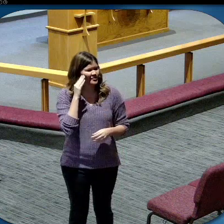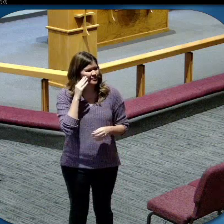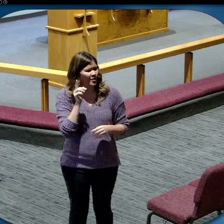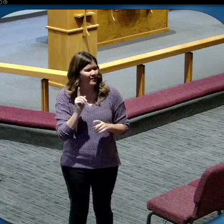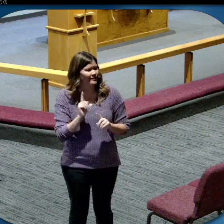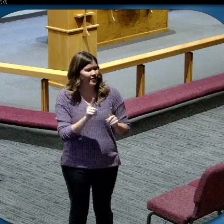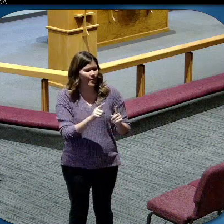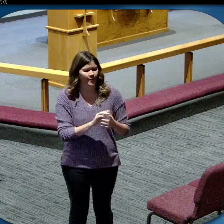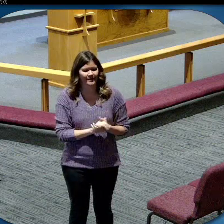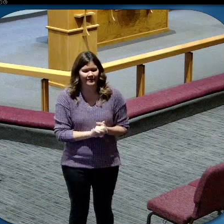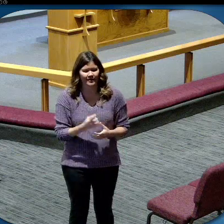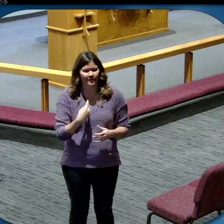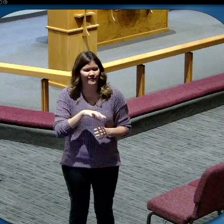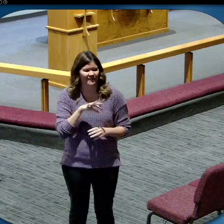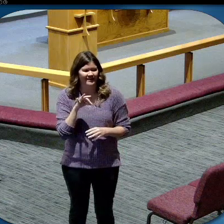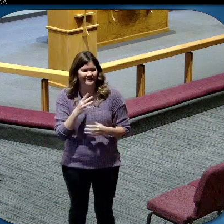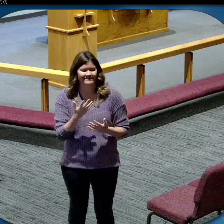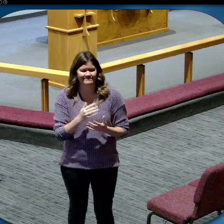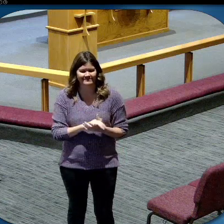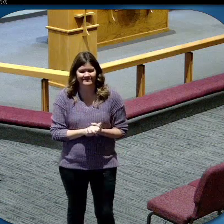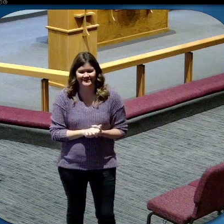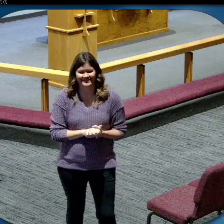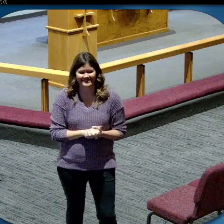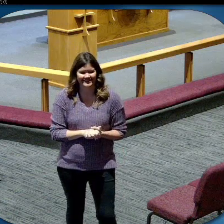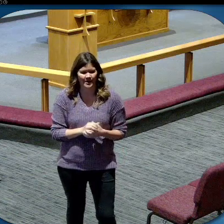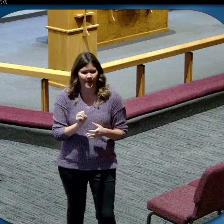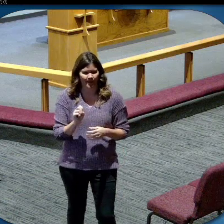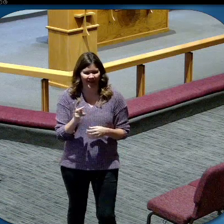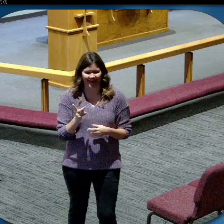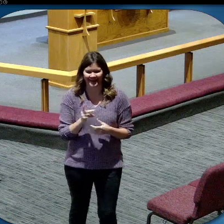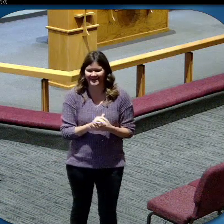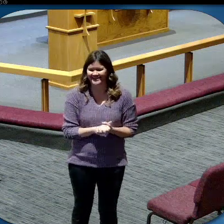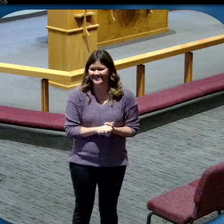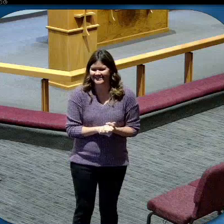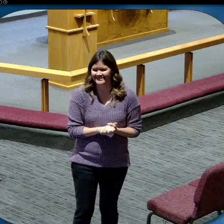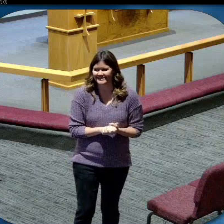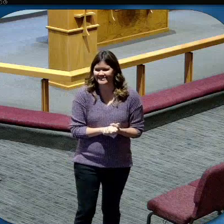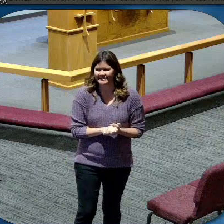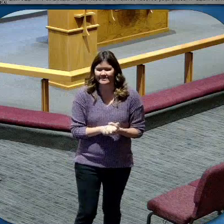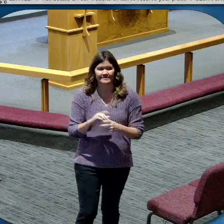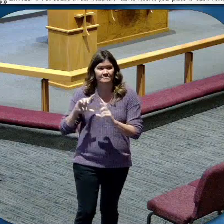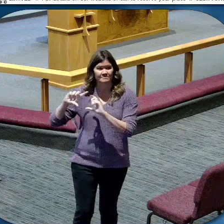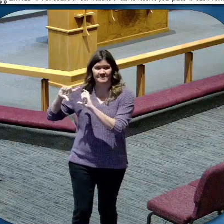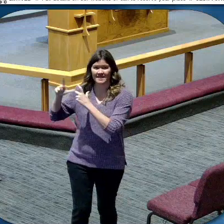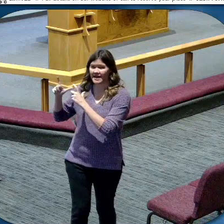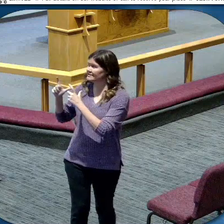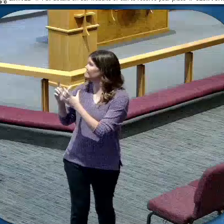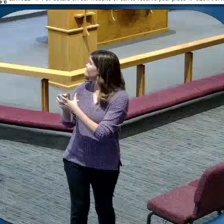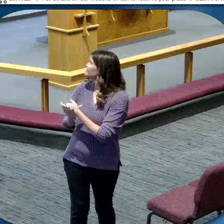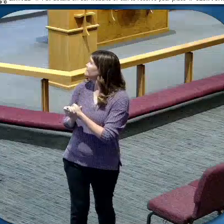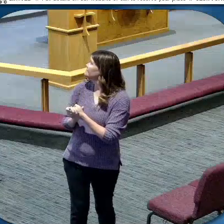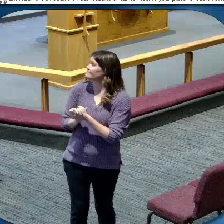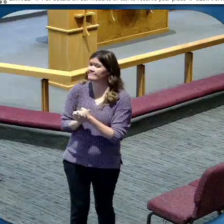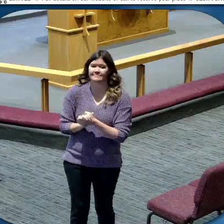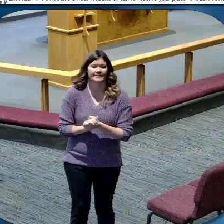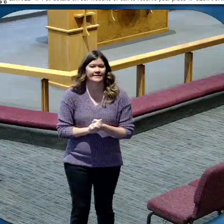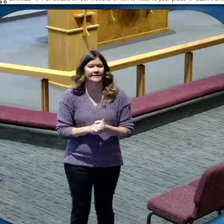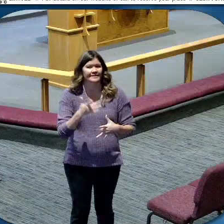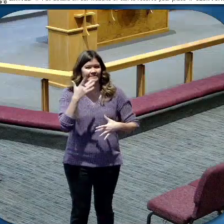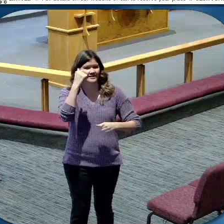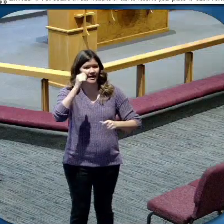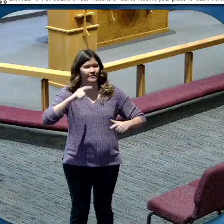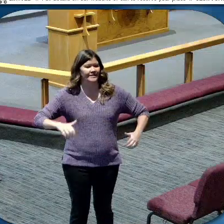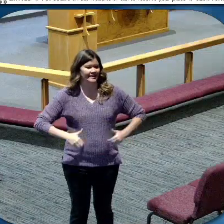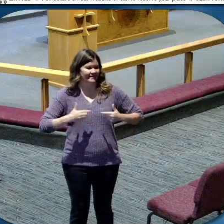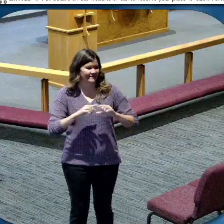at. You know where it's at. Okay. Slides. What do we got for slides? There's a healthy